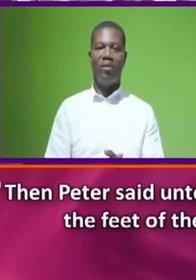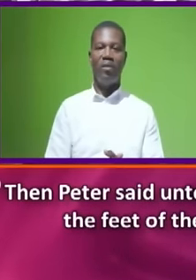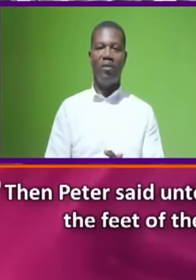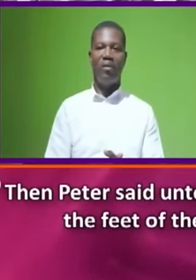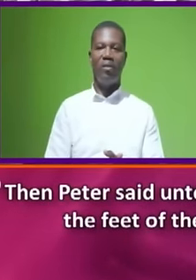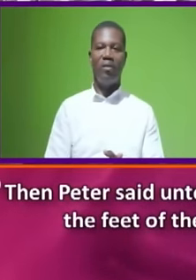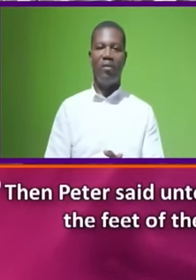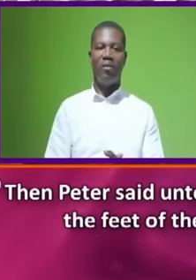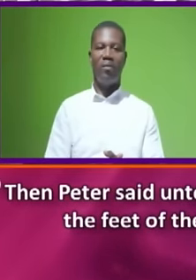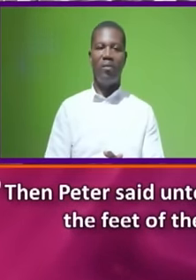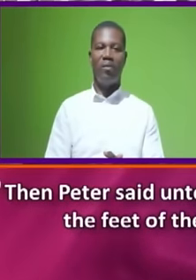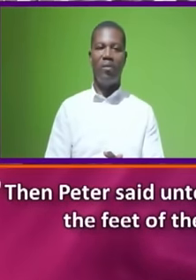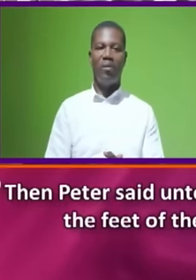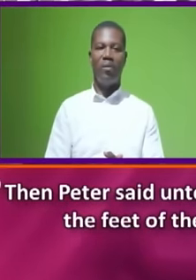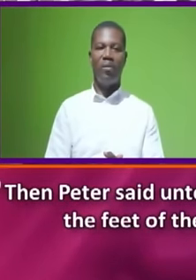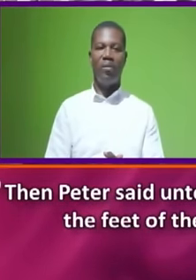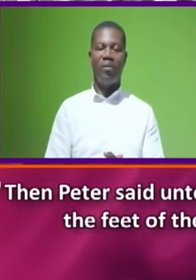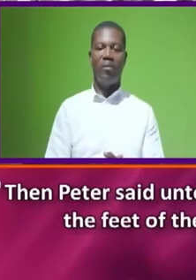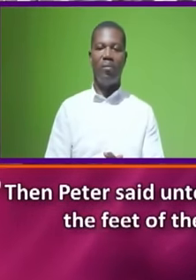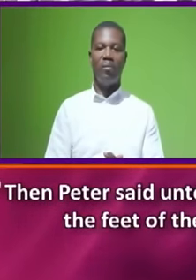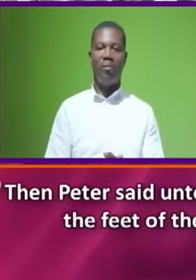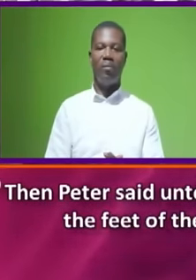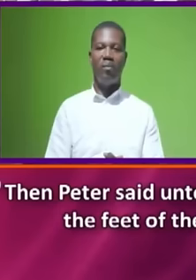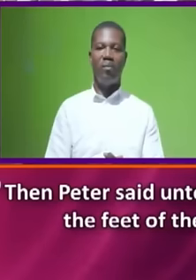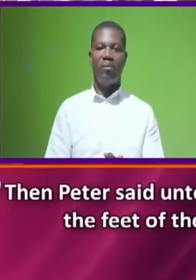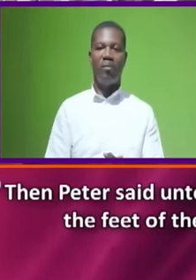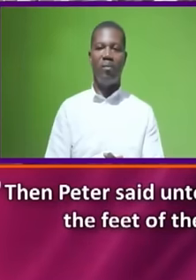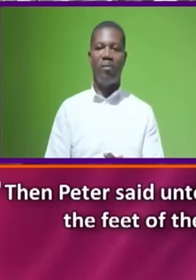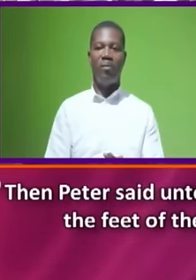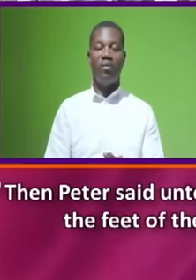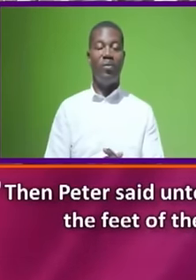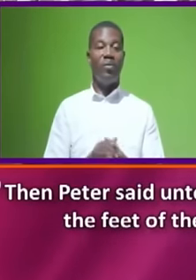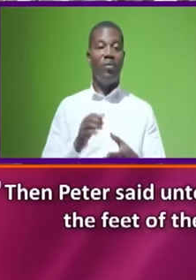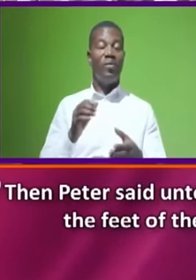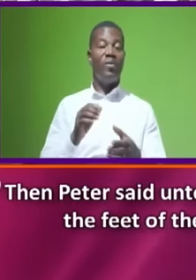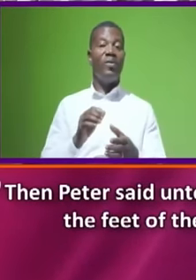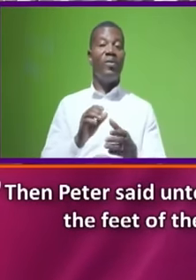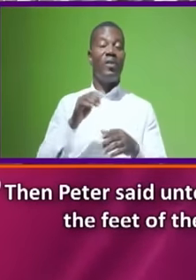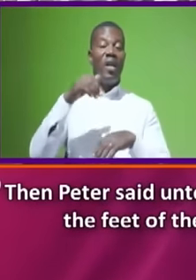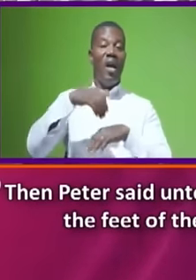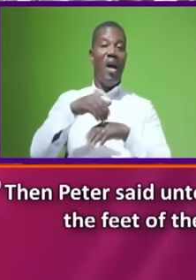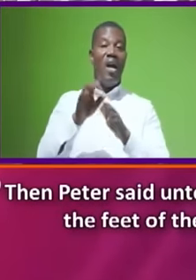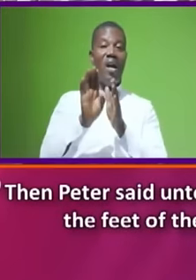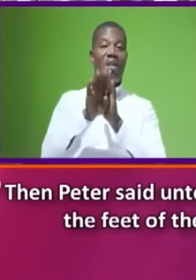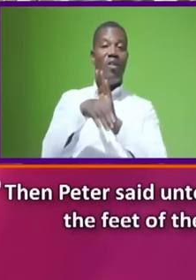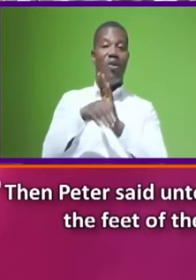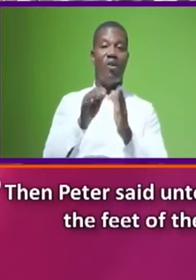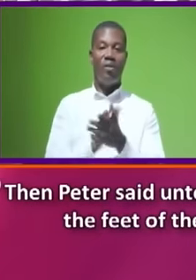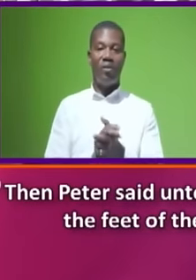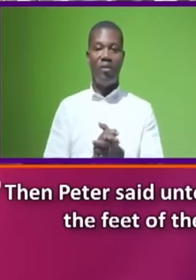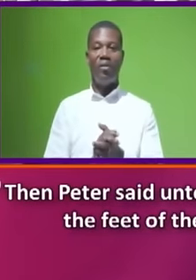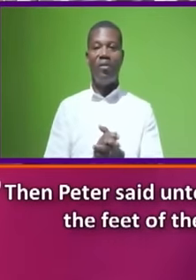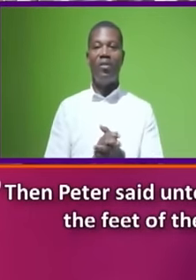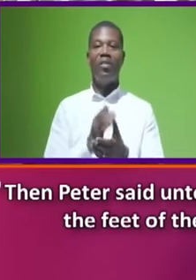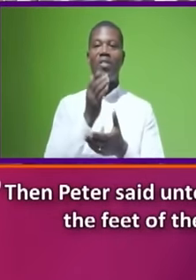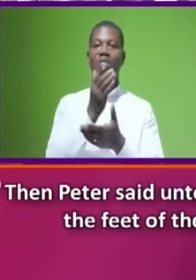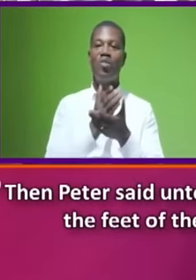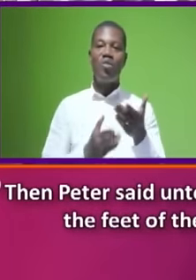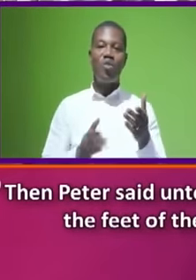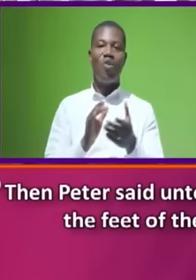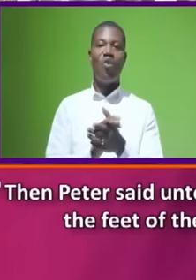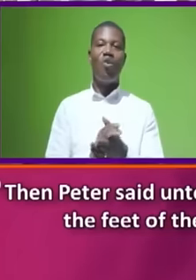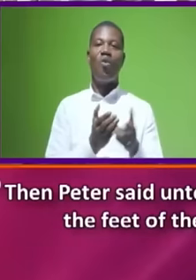Which have buried thy husband are at the door. Are at the door. And shall carry thee